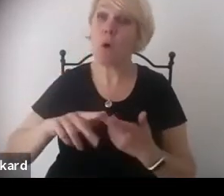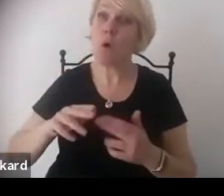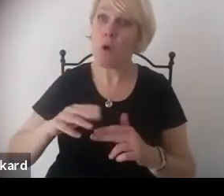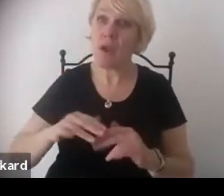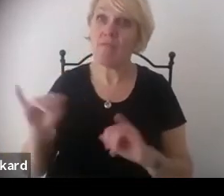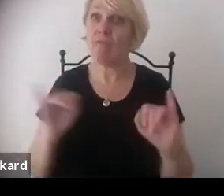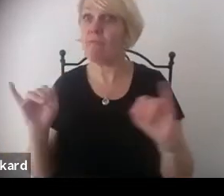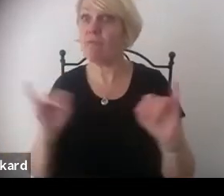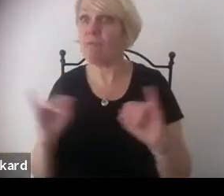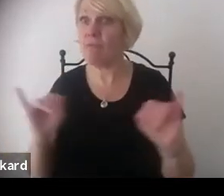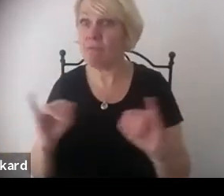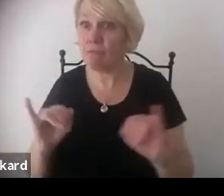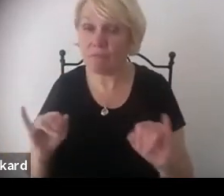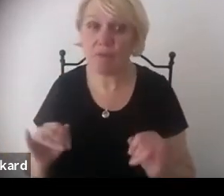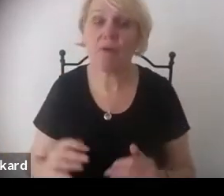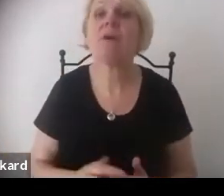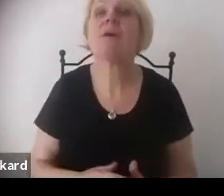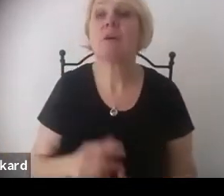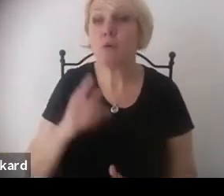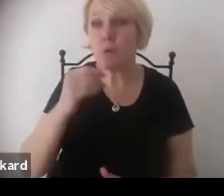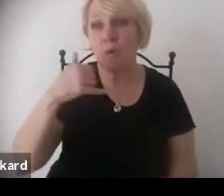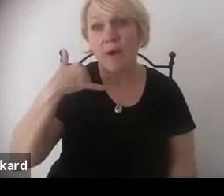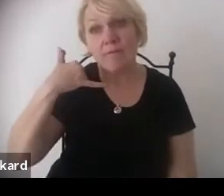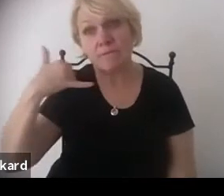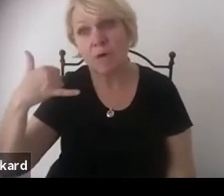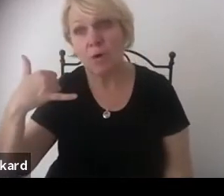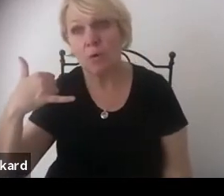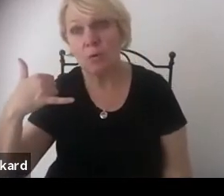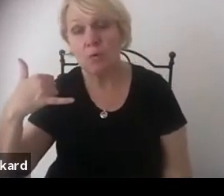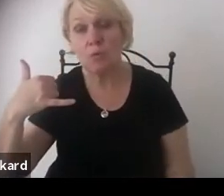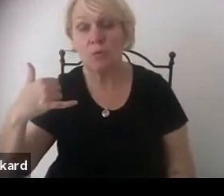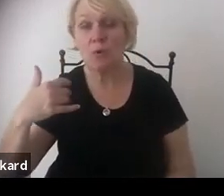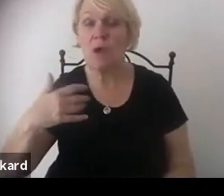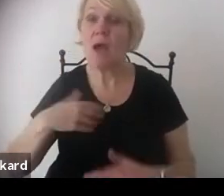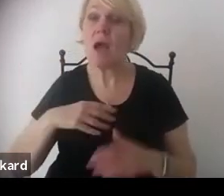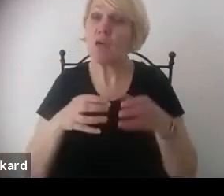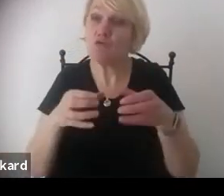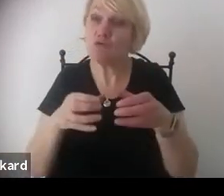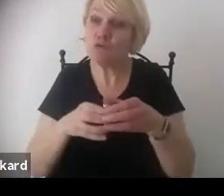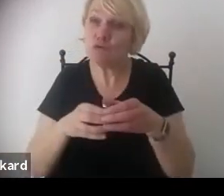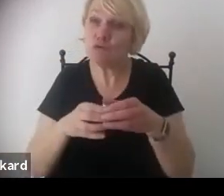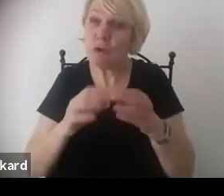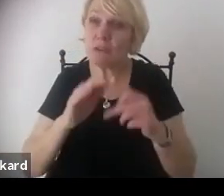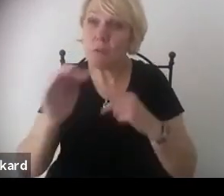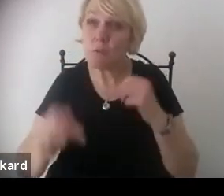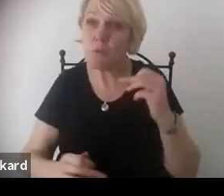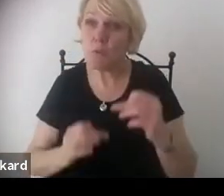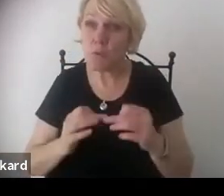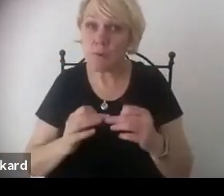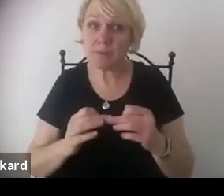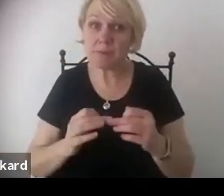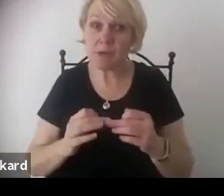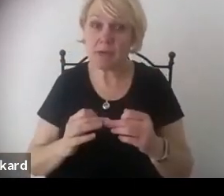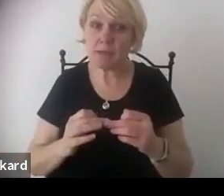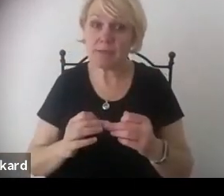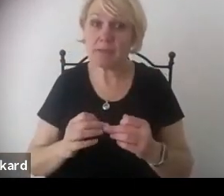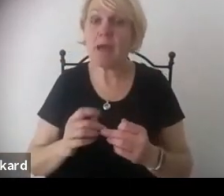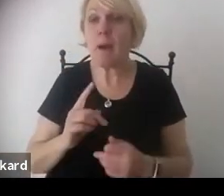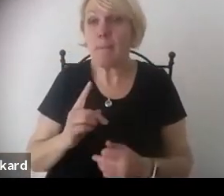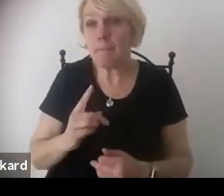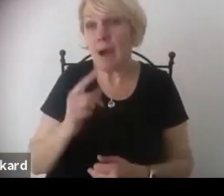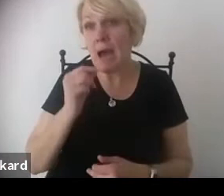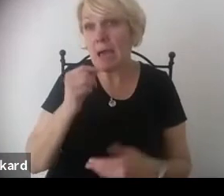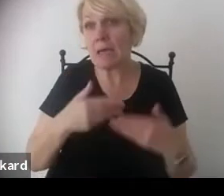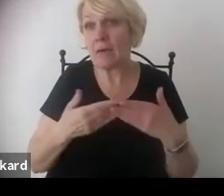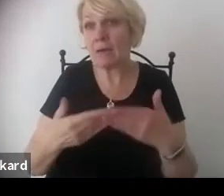But anybody can phone that number. It's on the Trust website, but I think Healthwatch have that information as well, and we